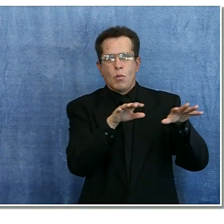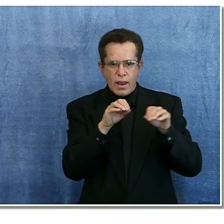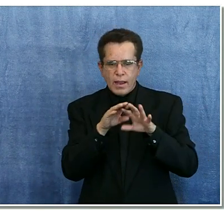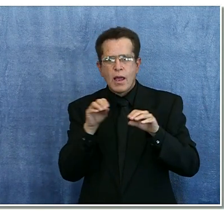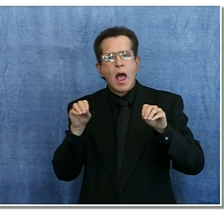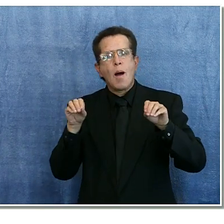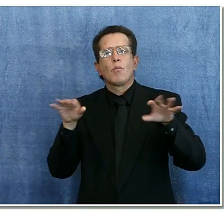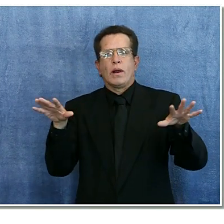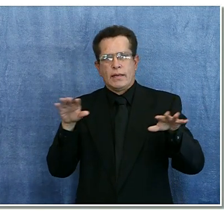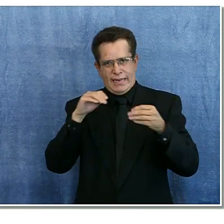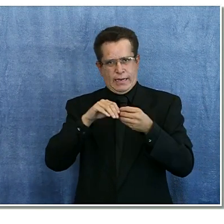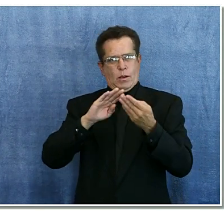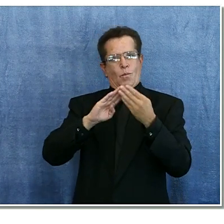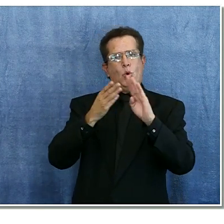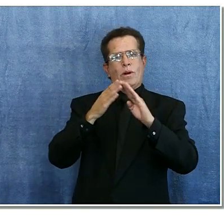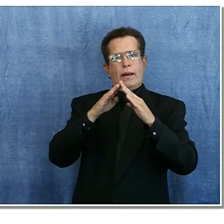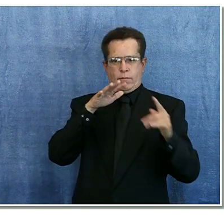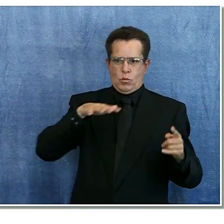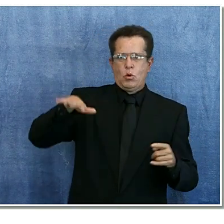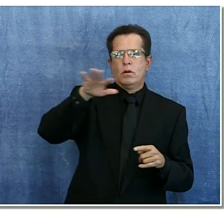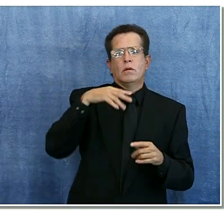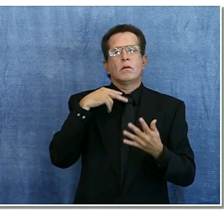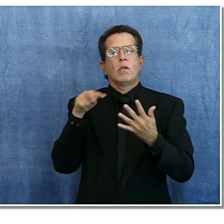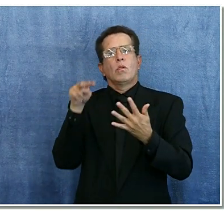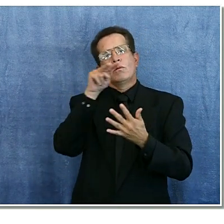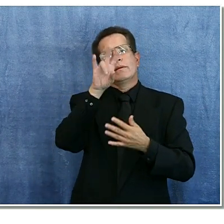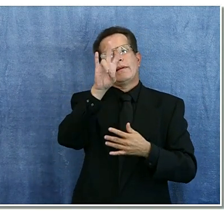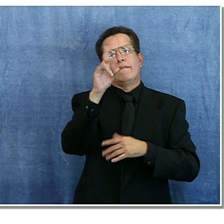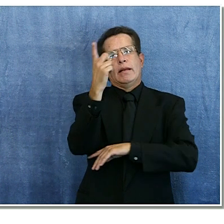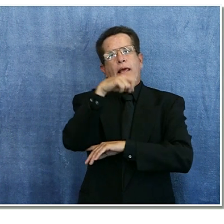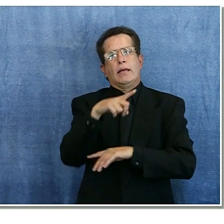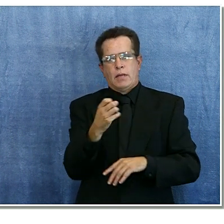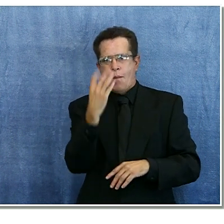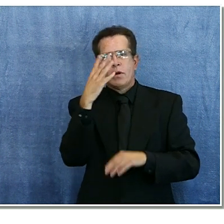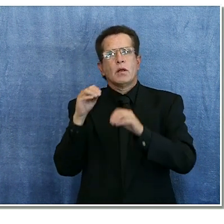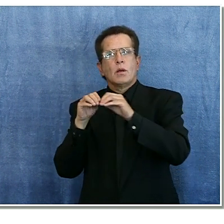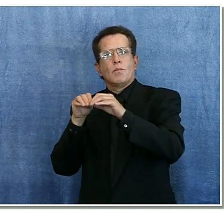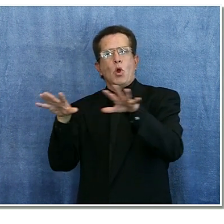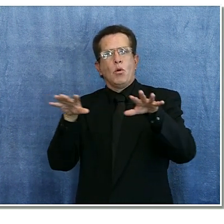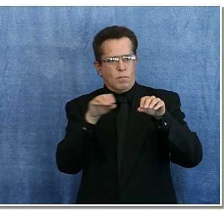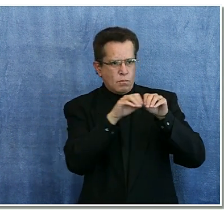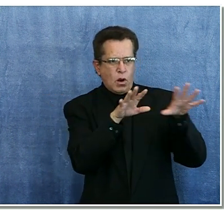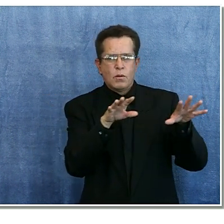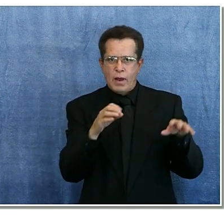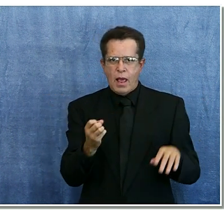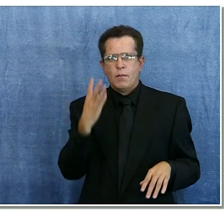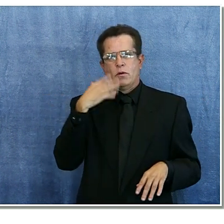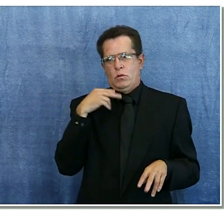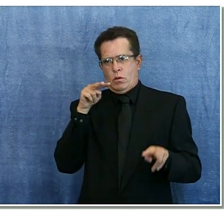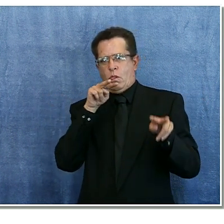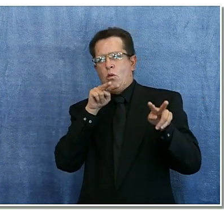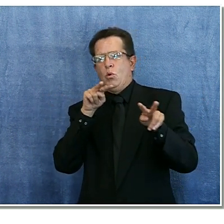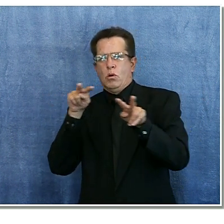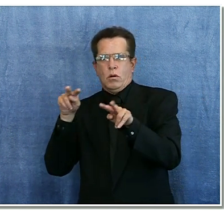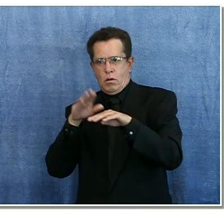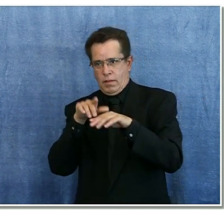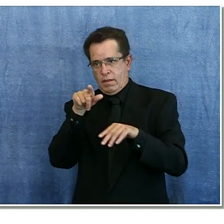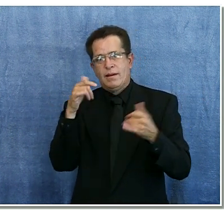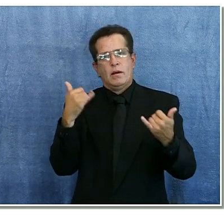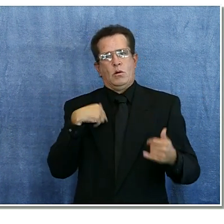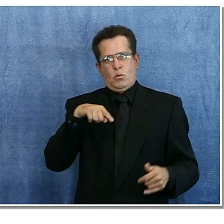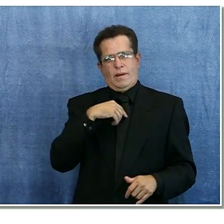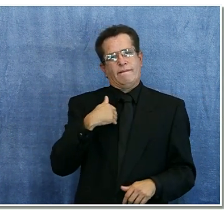This slide shows the last 7 days, the number of community outbreaks, and currently we have